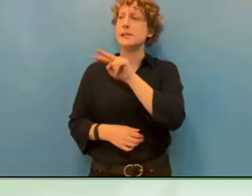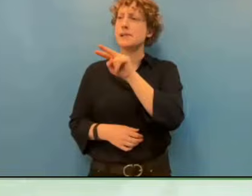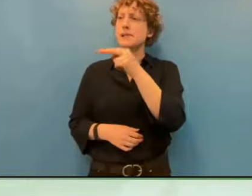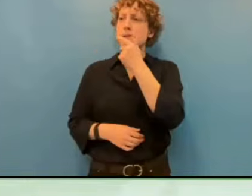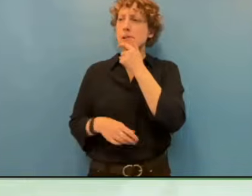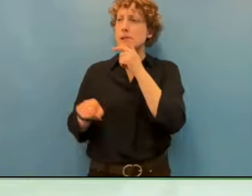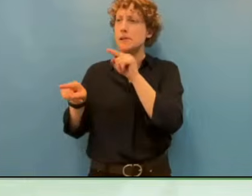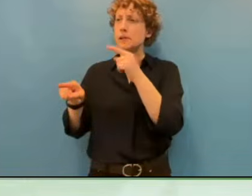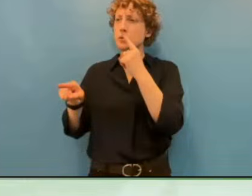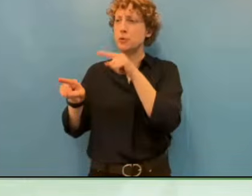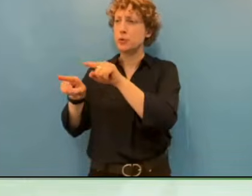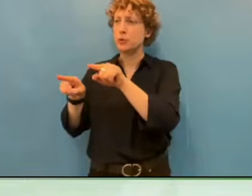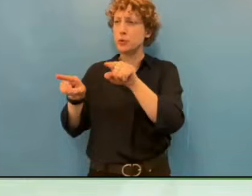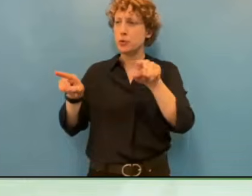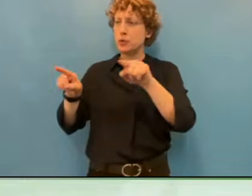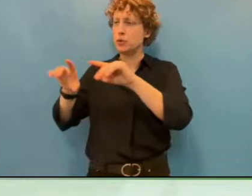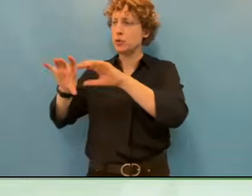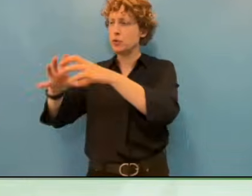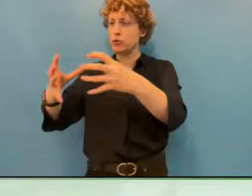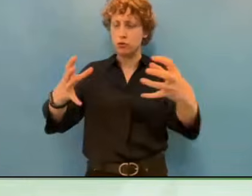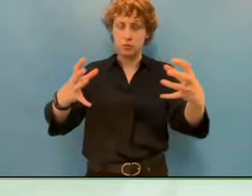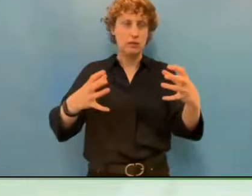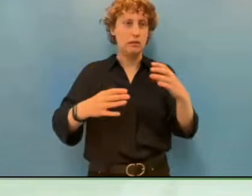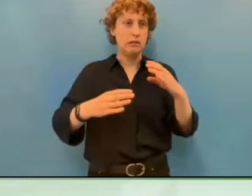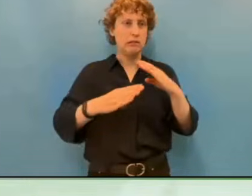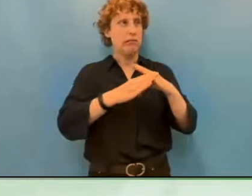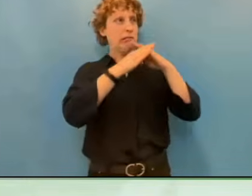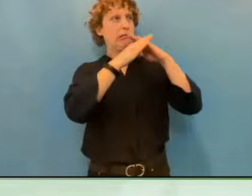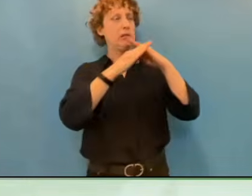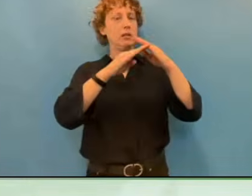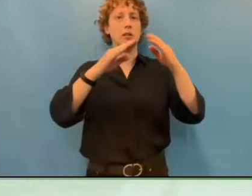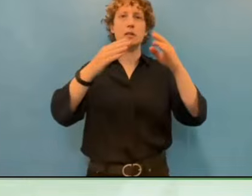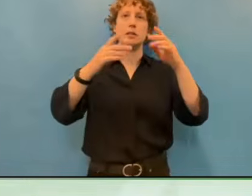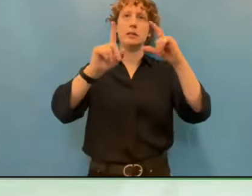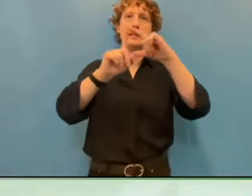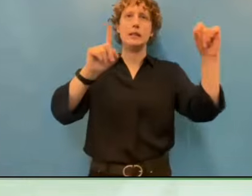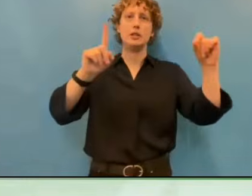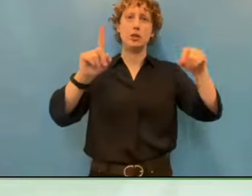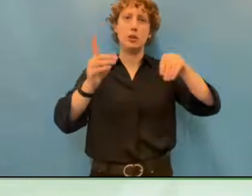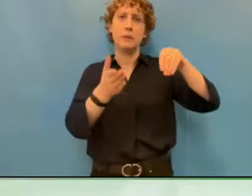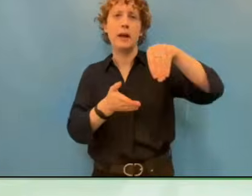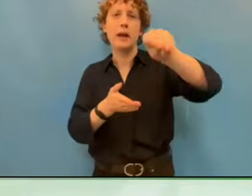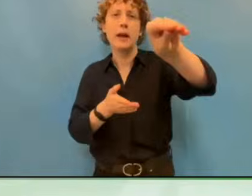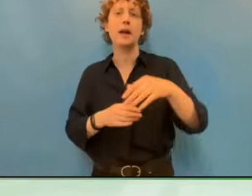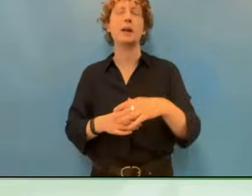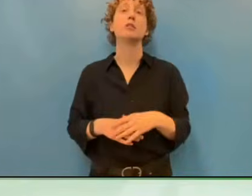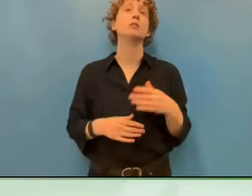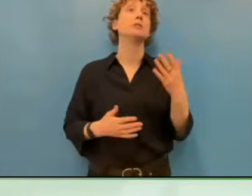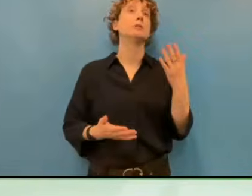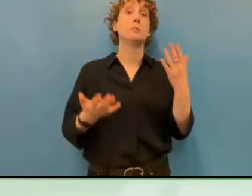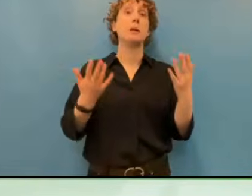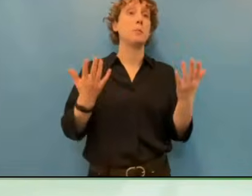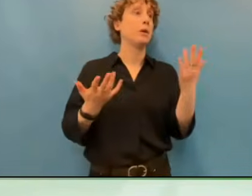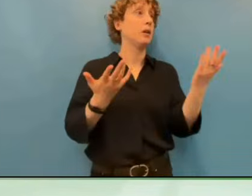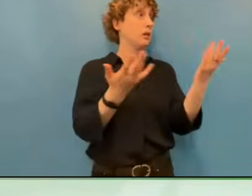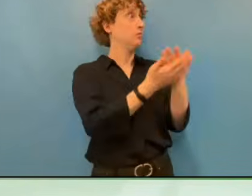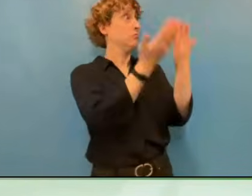have issues today with digital means of payments, in terms that they are either not available or